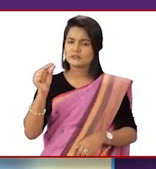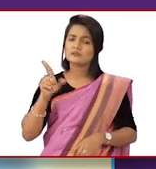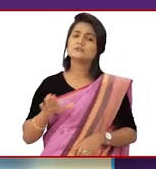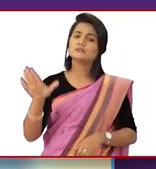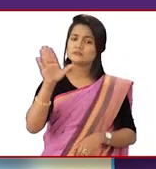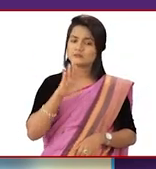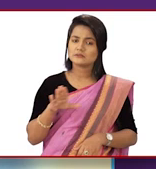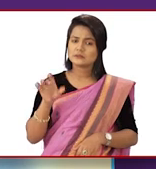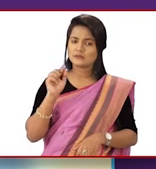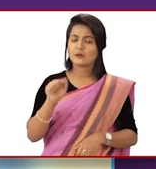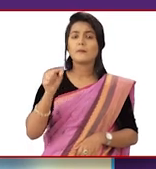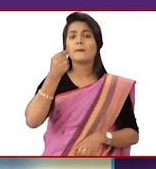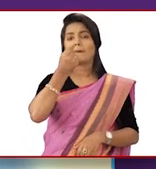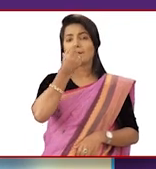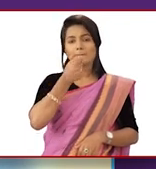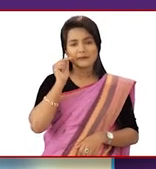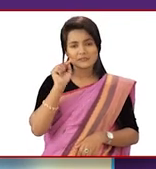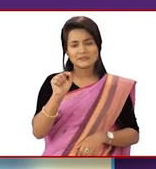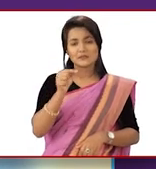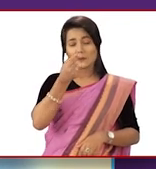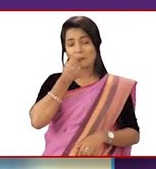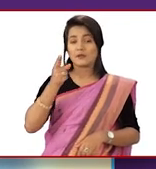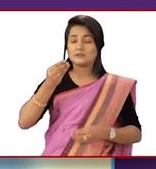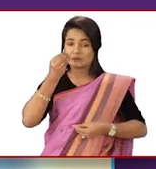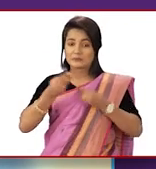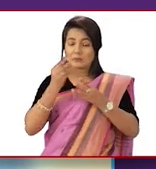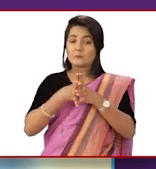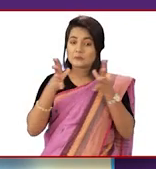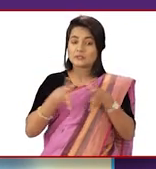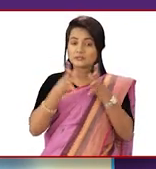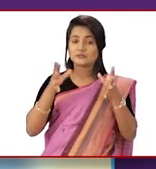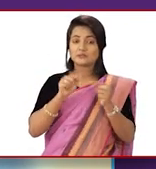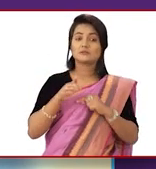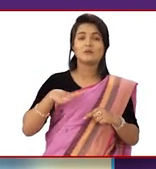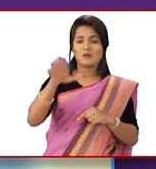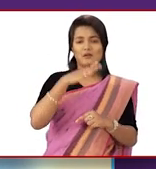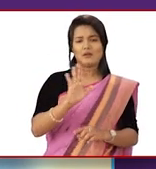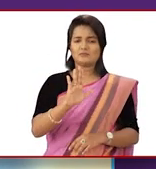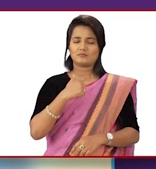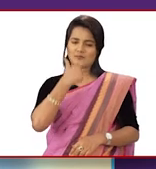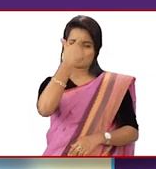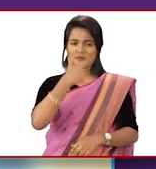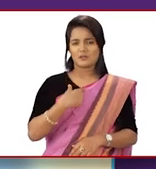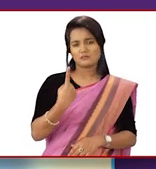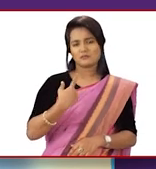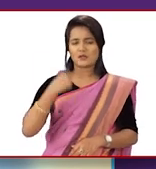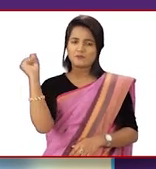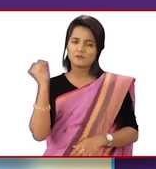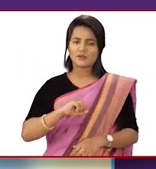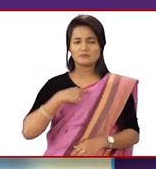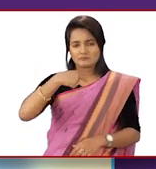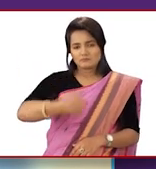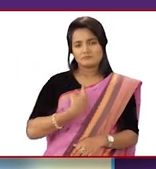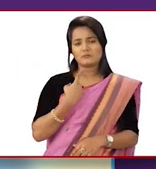are female feminists who come off as, oh, we don't need you. We can do it